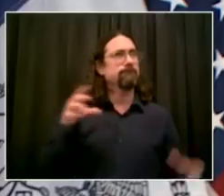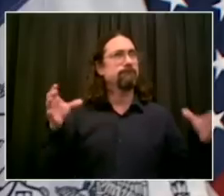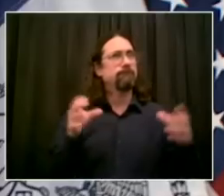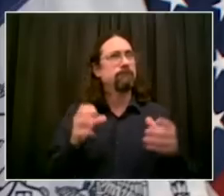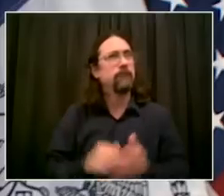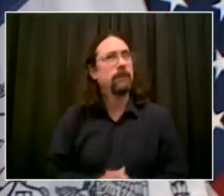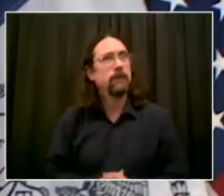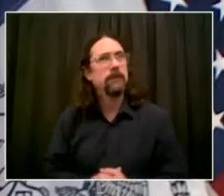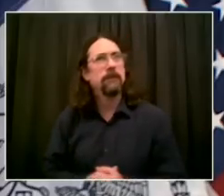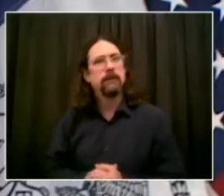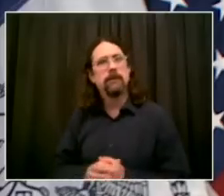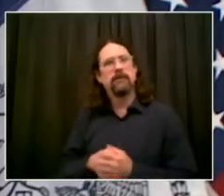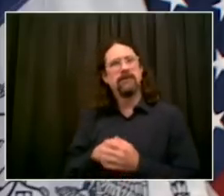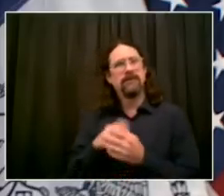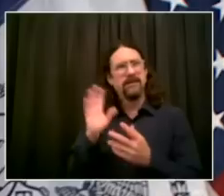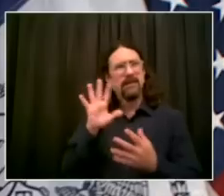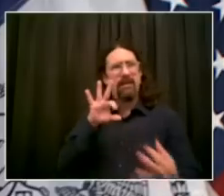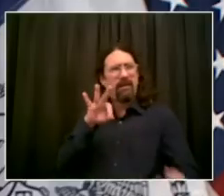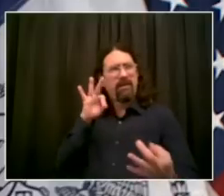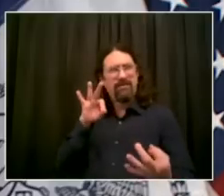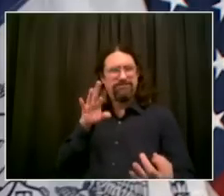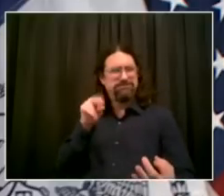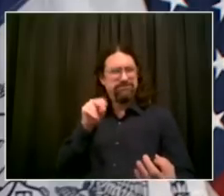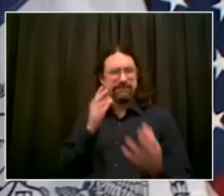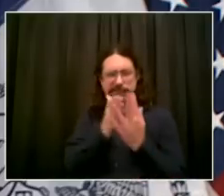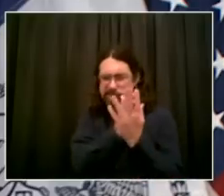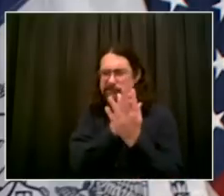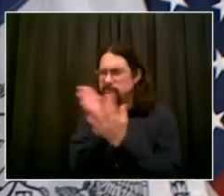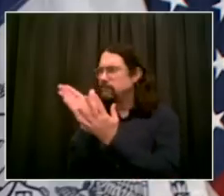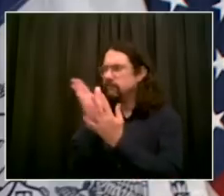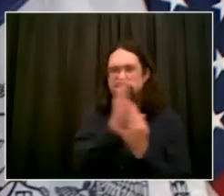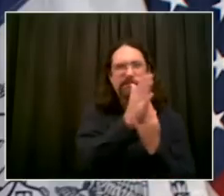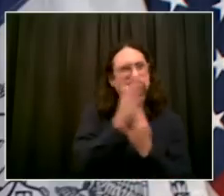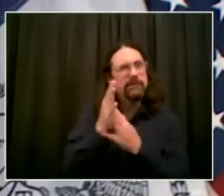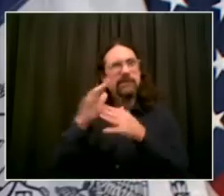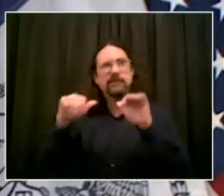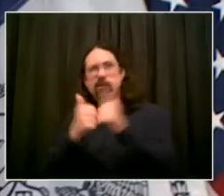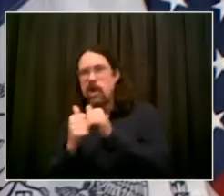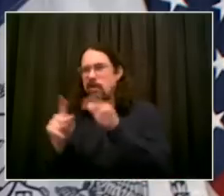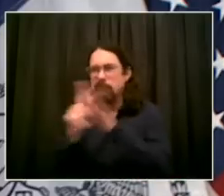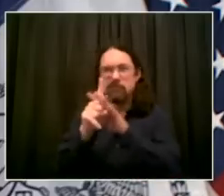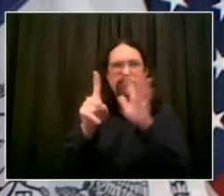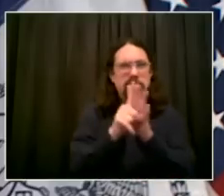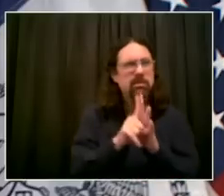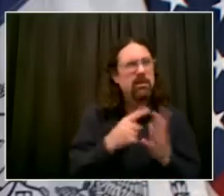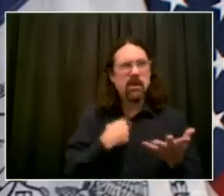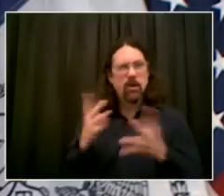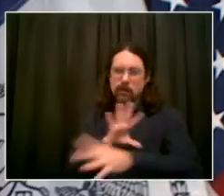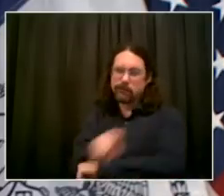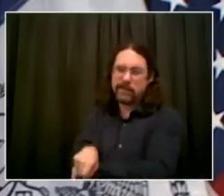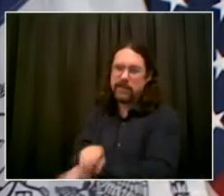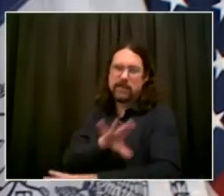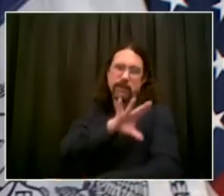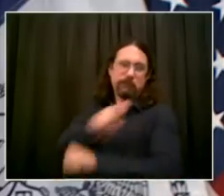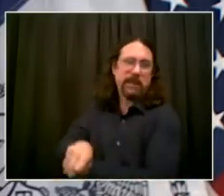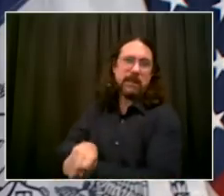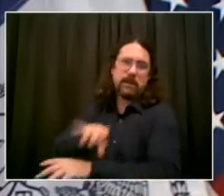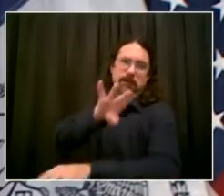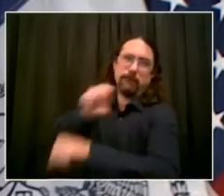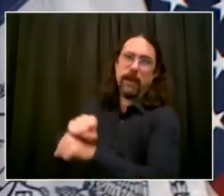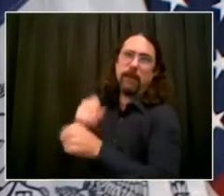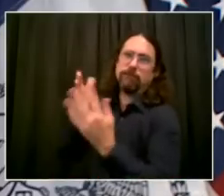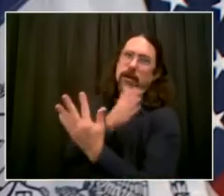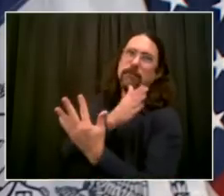after 9/11 or after Sandy or all the challenges we've faced. So here is a time for unity and a sense of